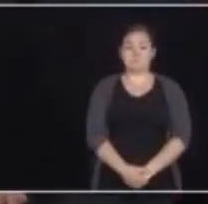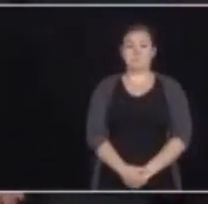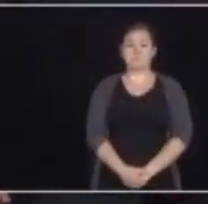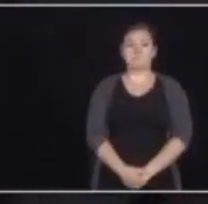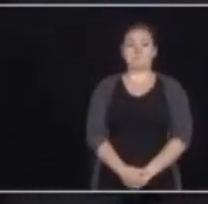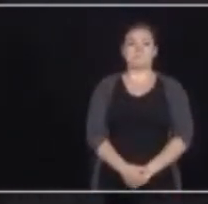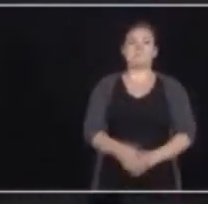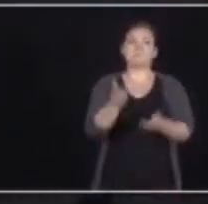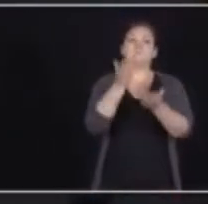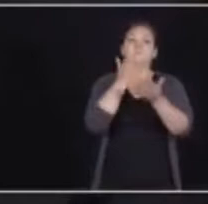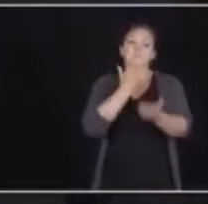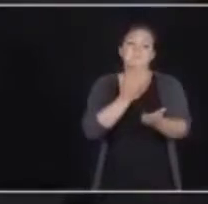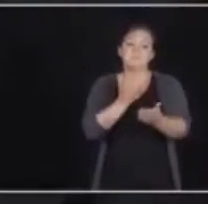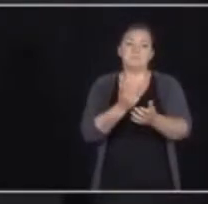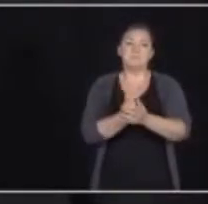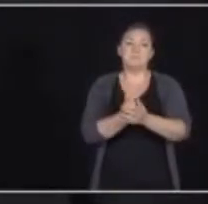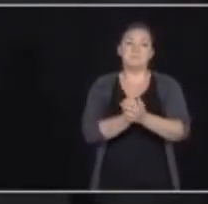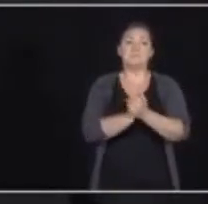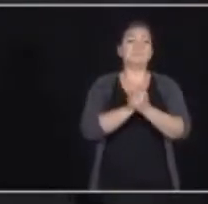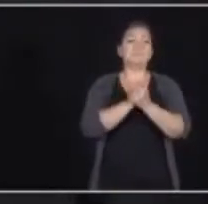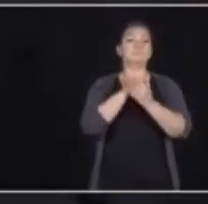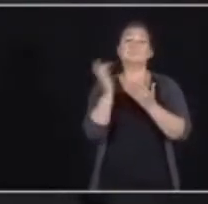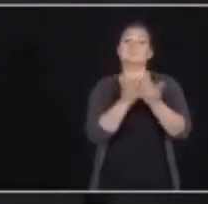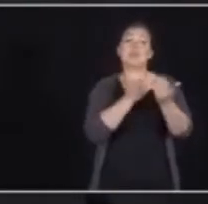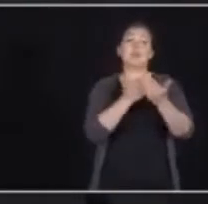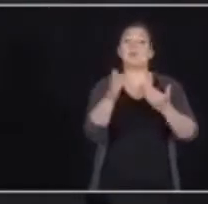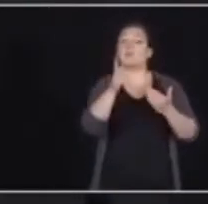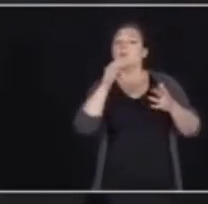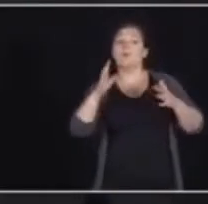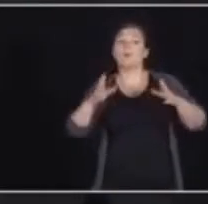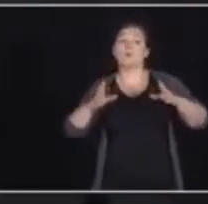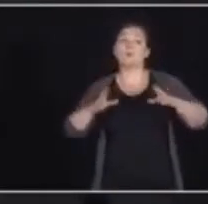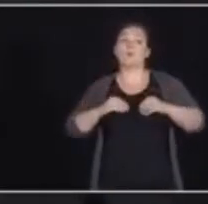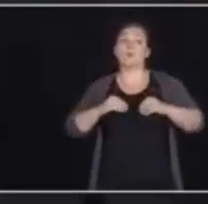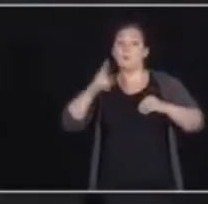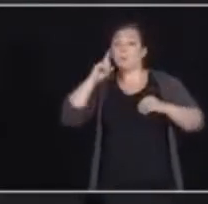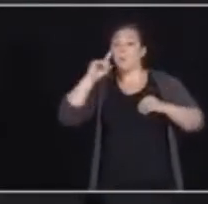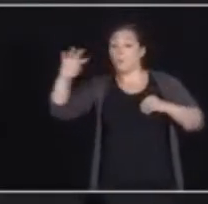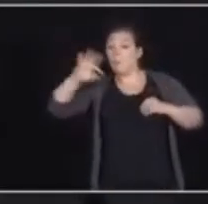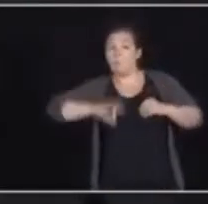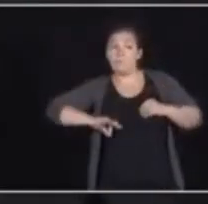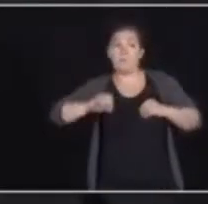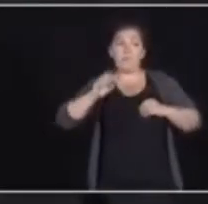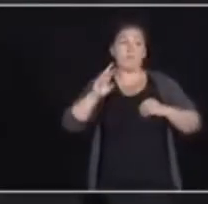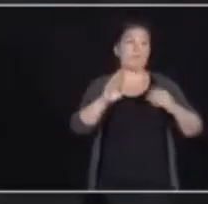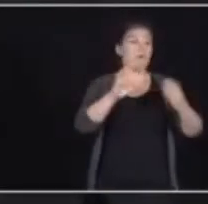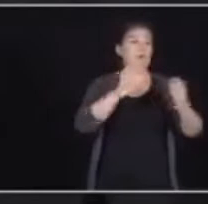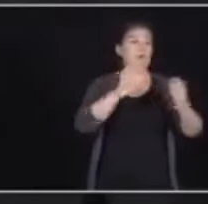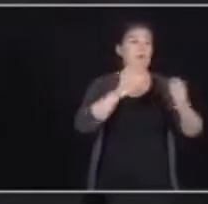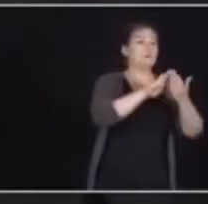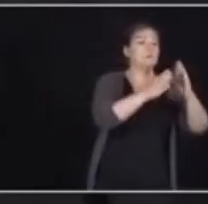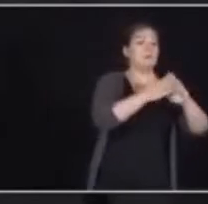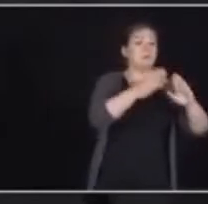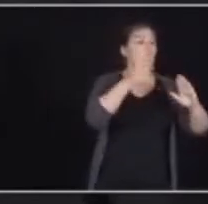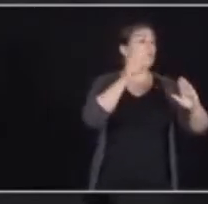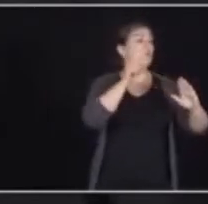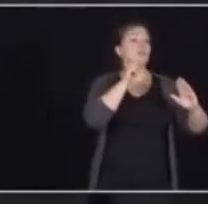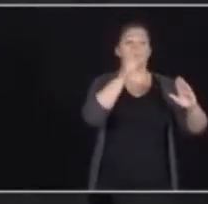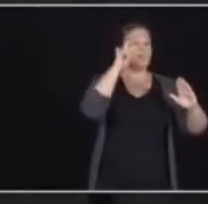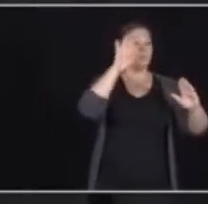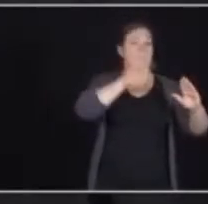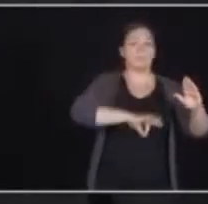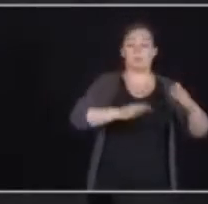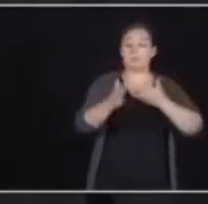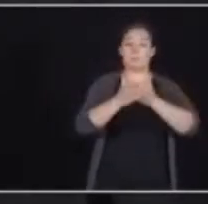Thank you. So no, whatever ownership it is, whether it's for-profit, municipal, or not-for-profit, ultimately it's about